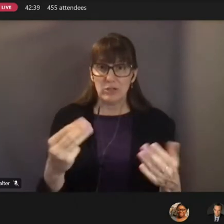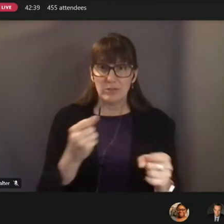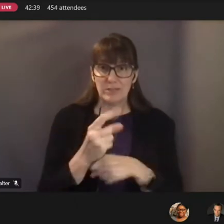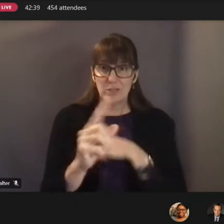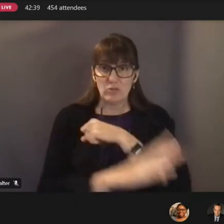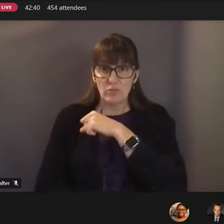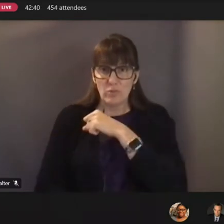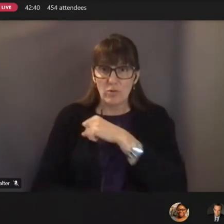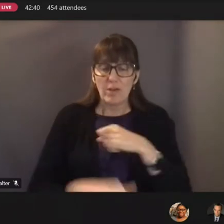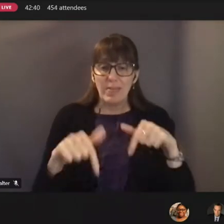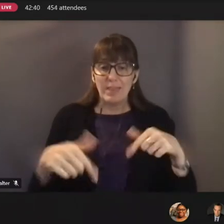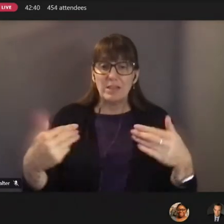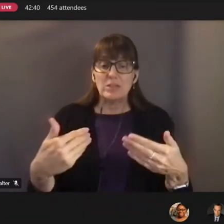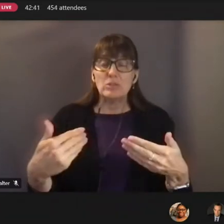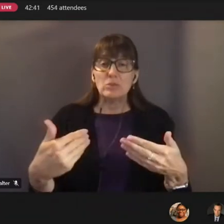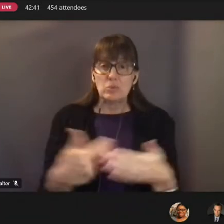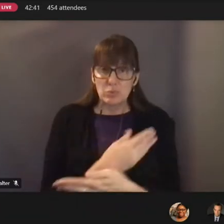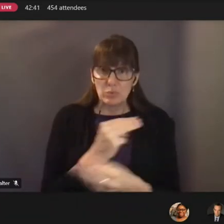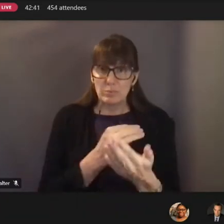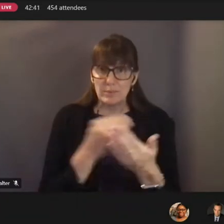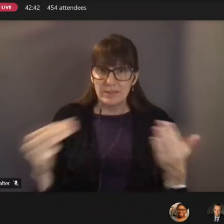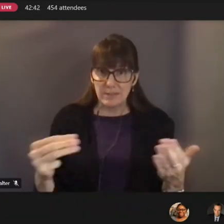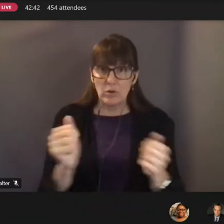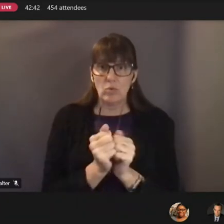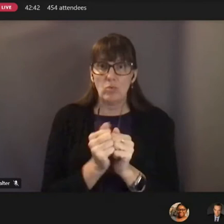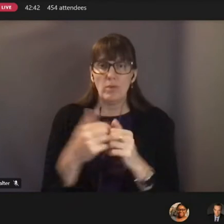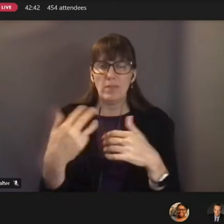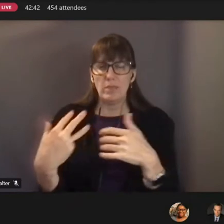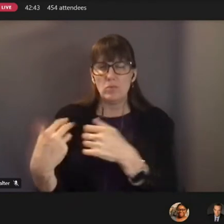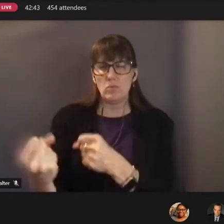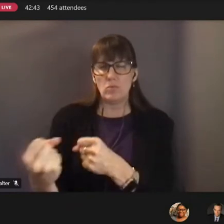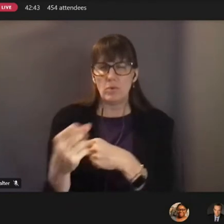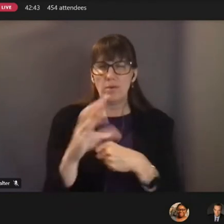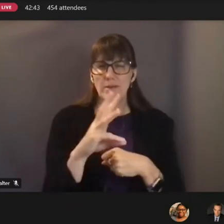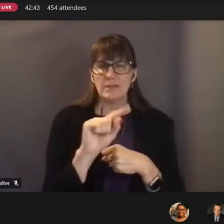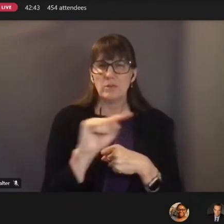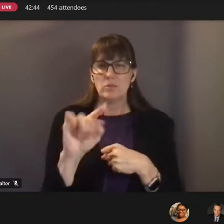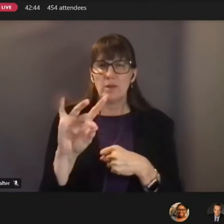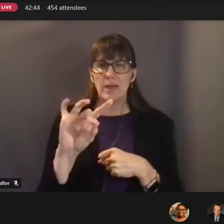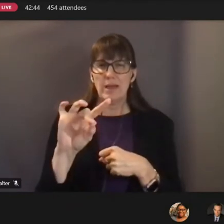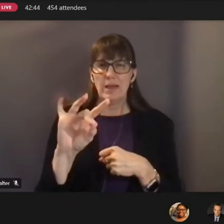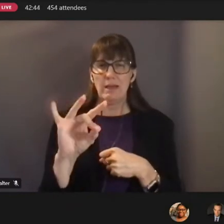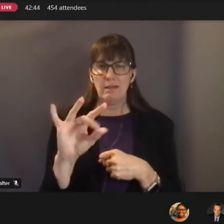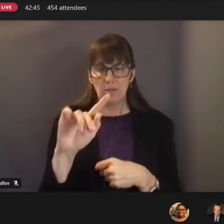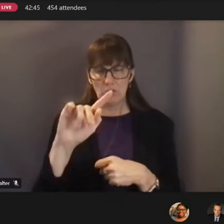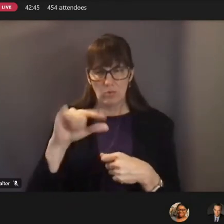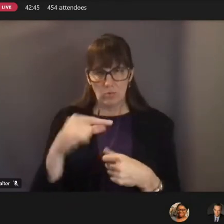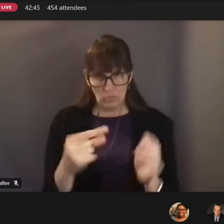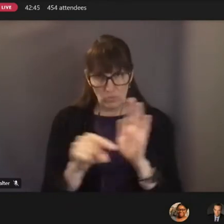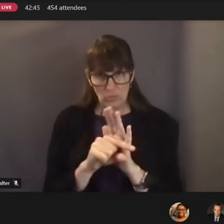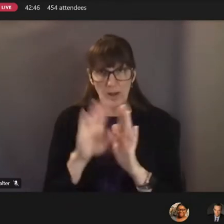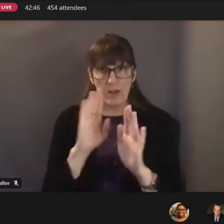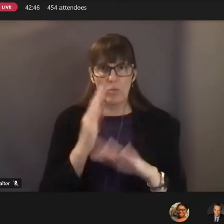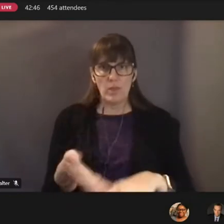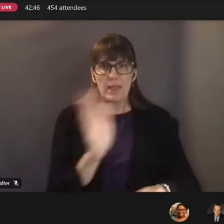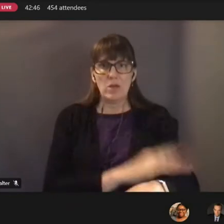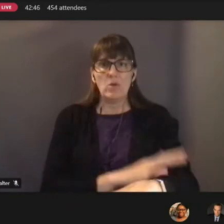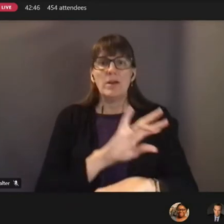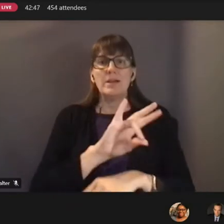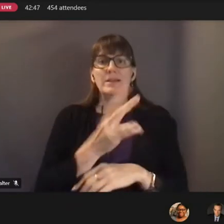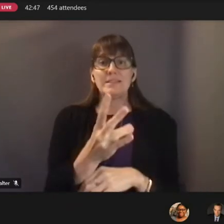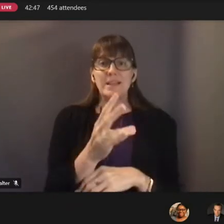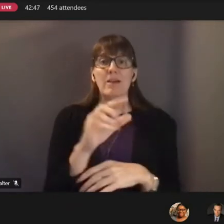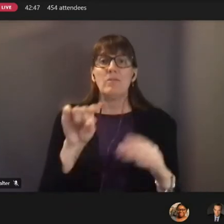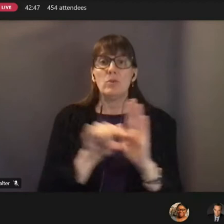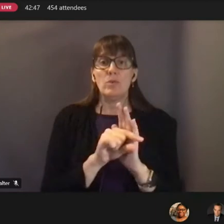material, coupled with strong 6th through 8th grade equitable math instruction, will increase 7th grade math achievement.